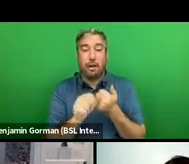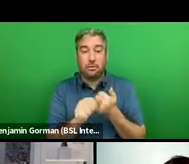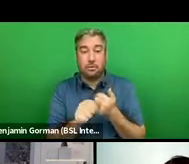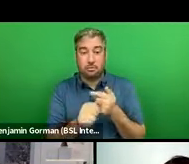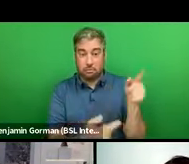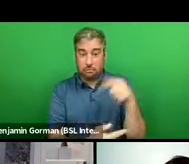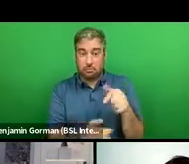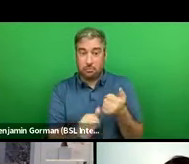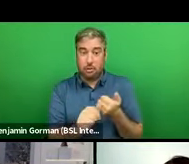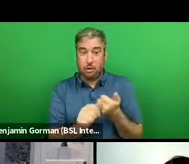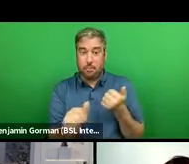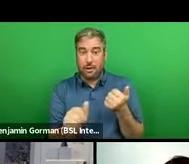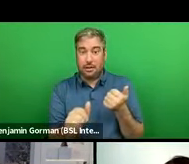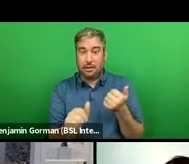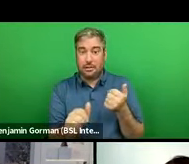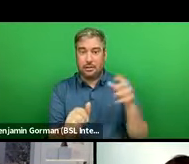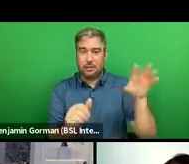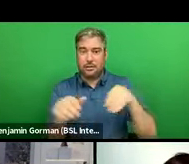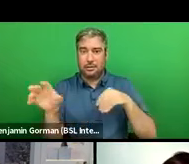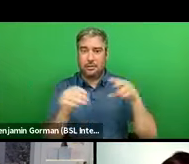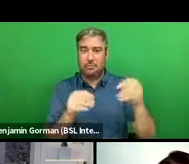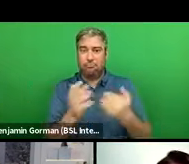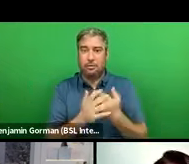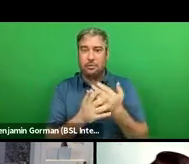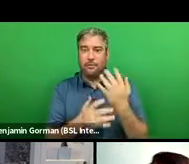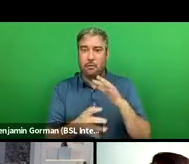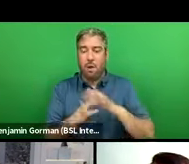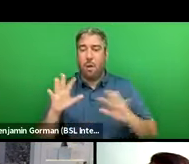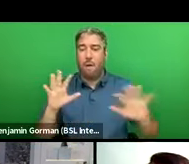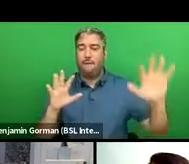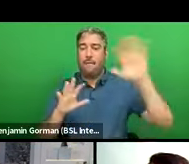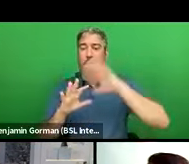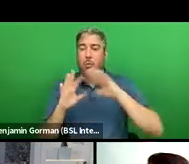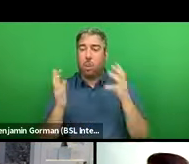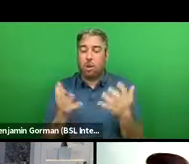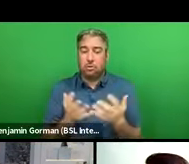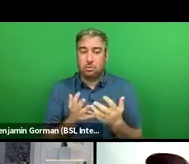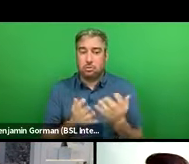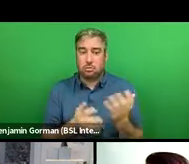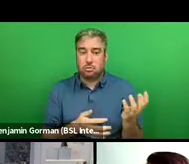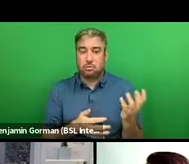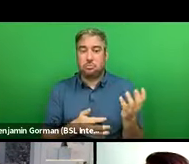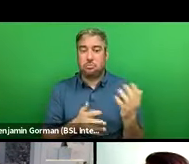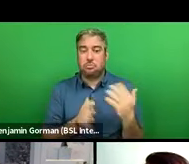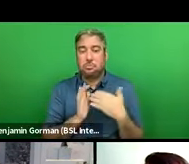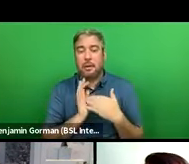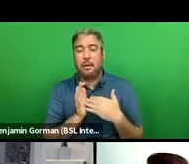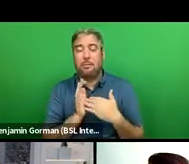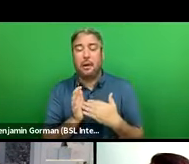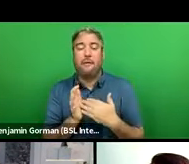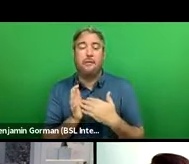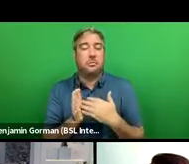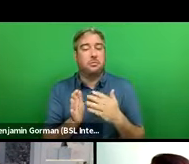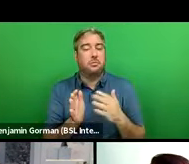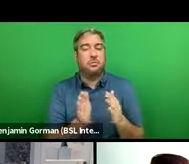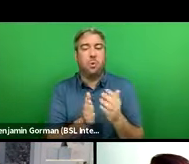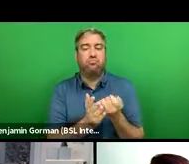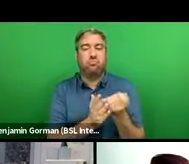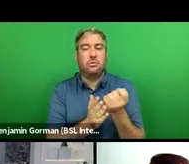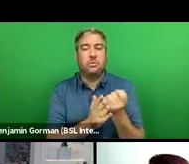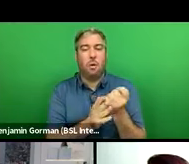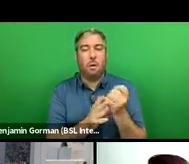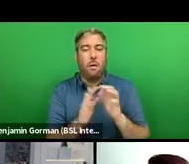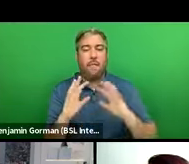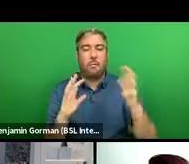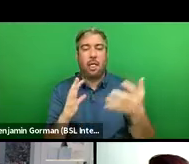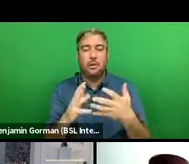world. There are millions of small renters all over the place that give up to 25% of their income to